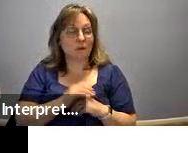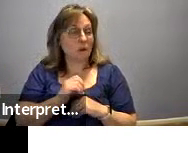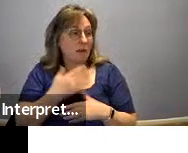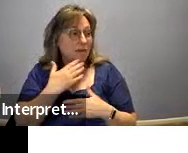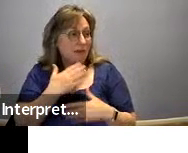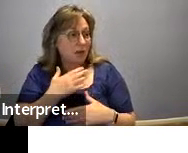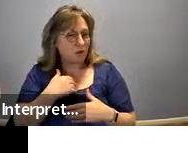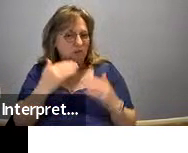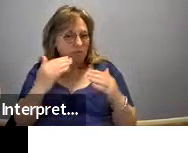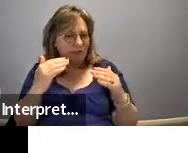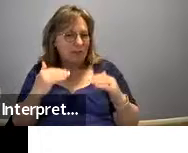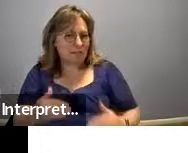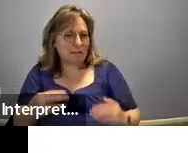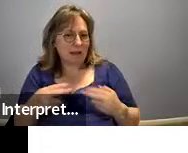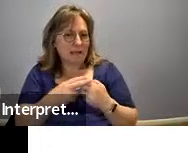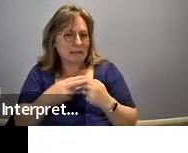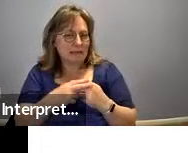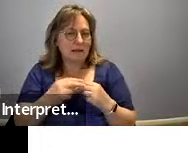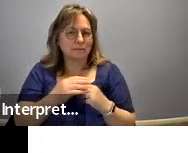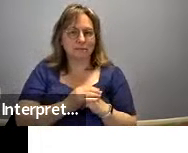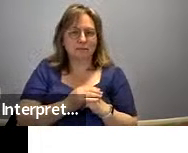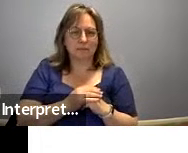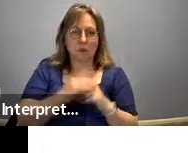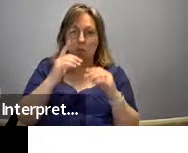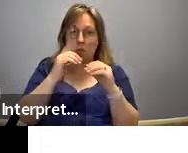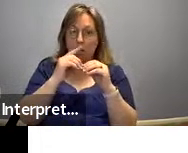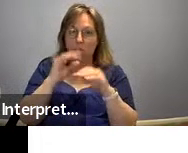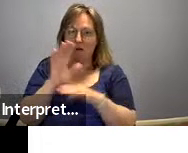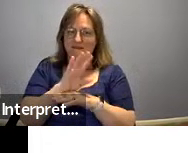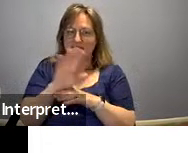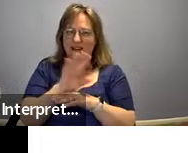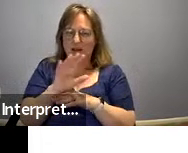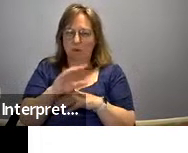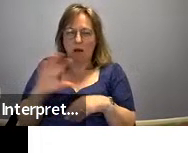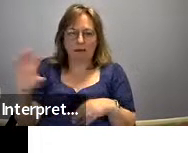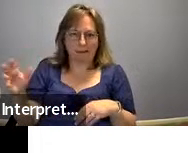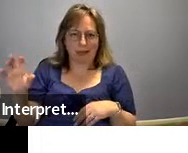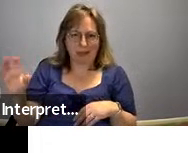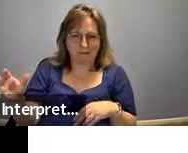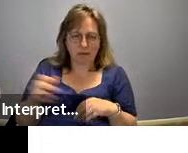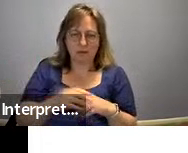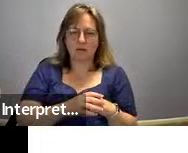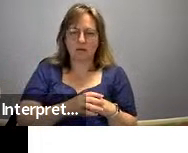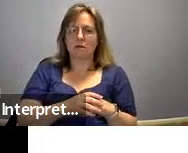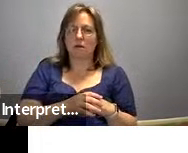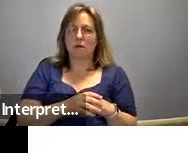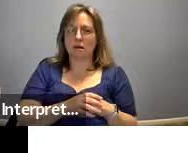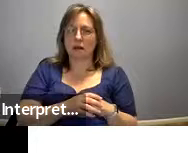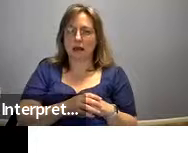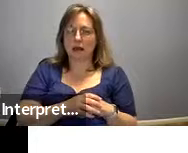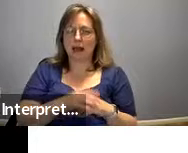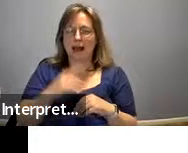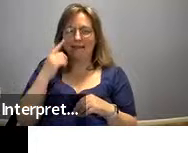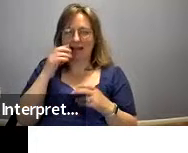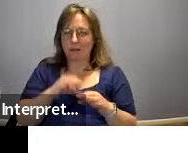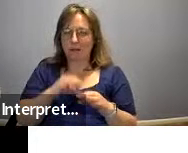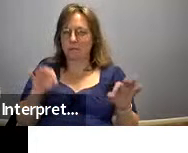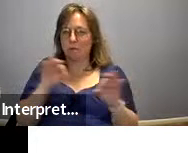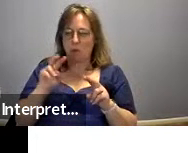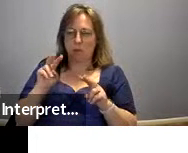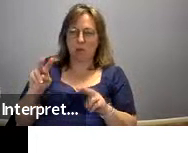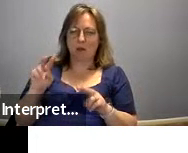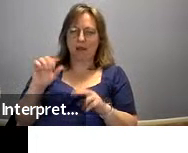slide. And one more video on Canvas, because I thought we might like to see how the app looks and how